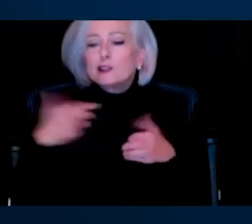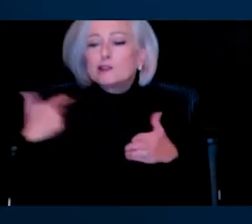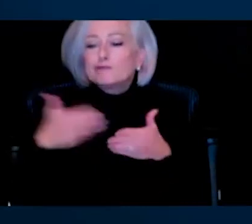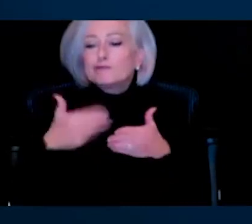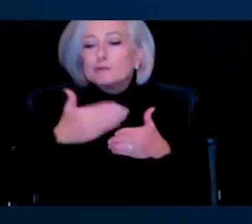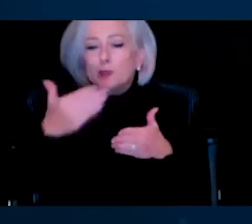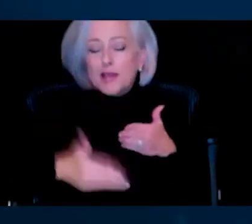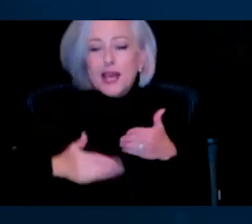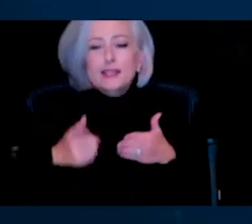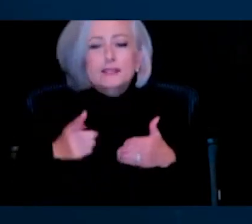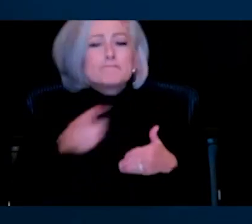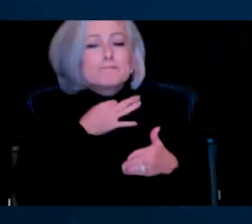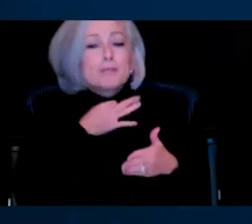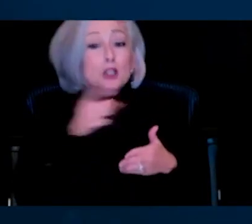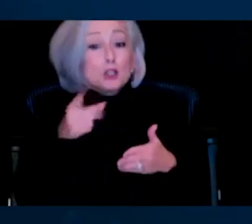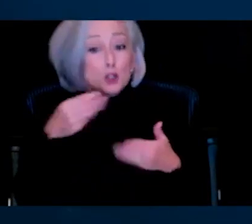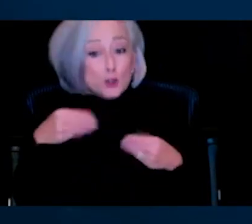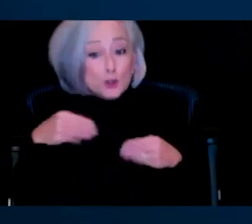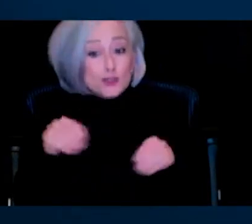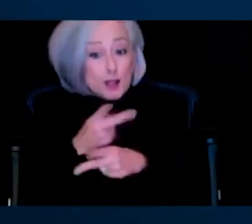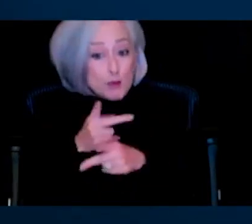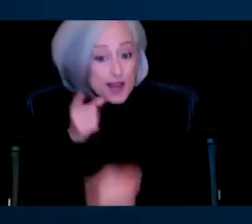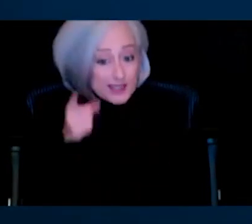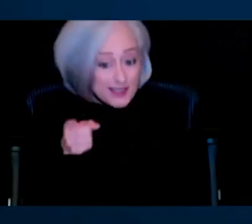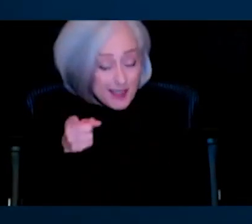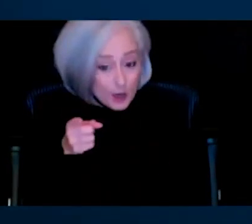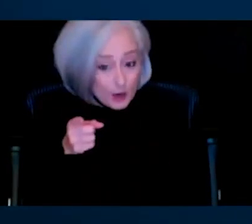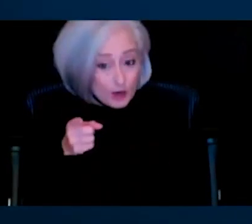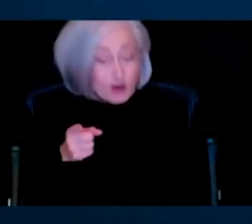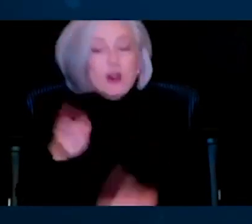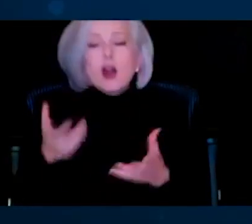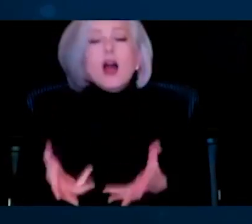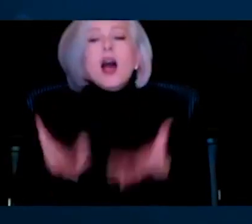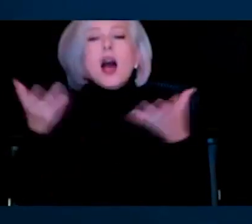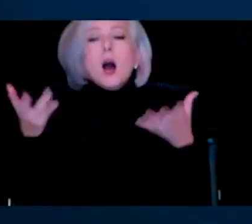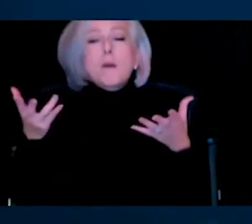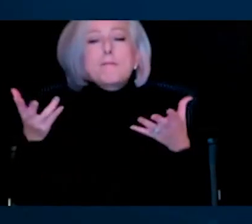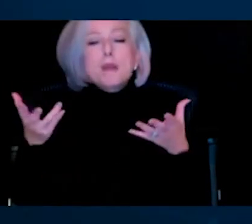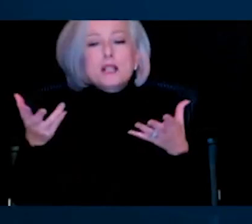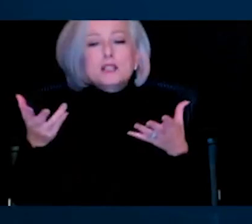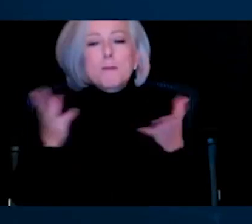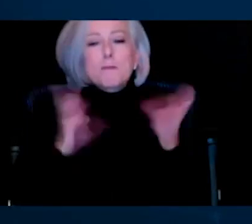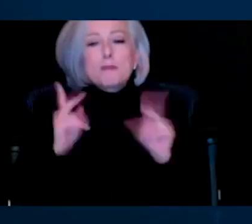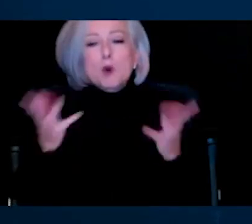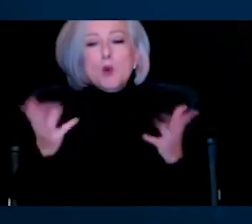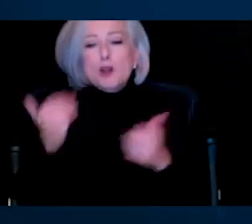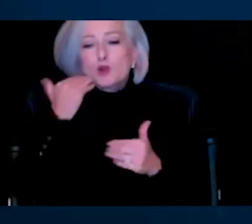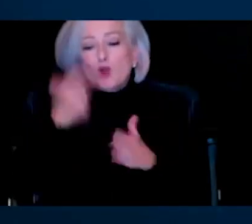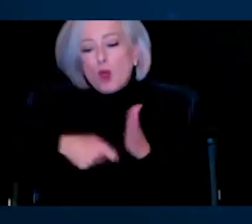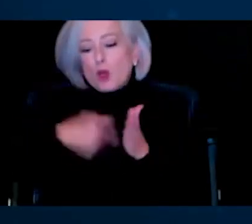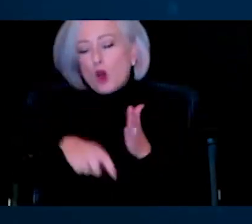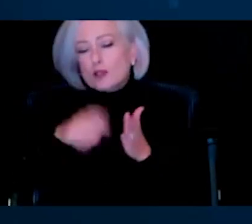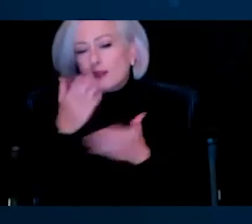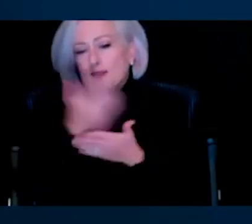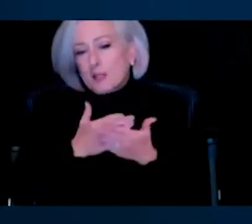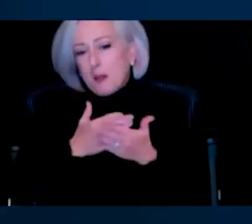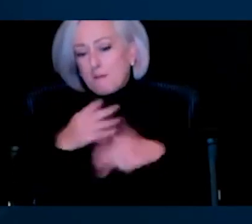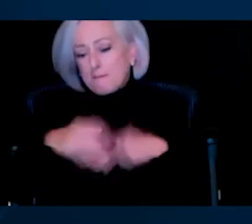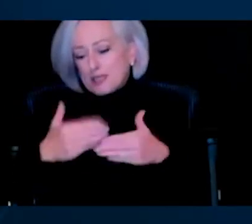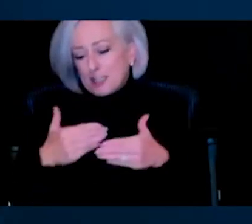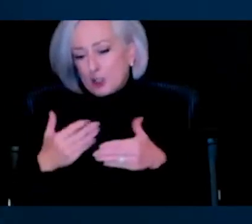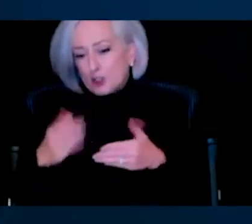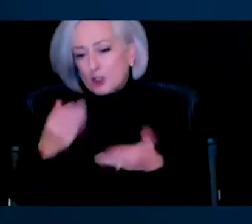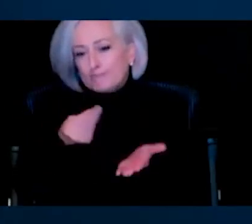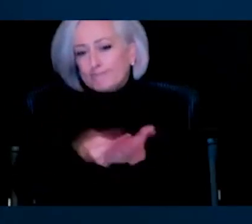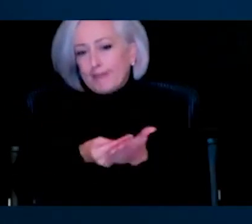do you sell products out there? And how much does some of these, people want to know the cost of things. So so people can budget that in for some of